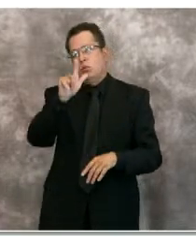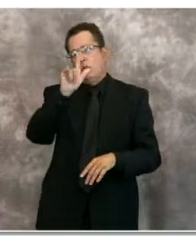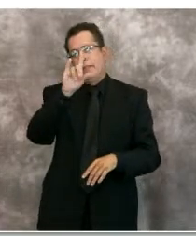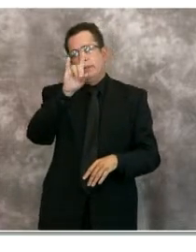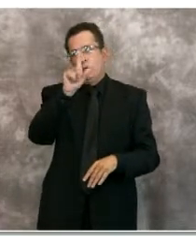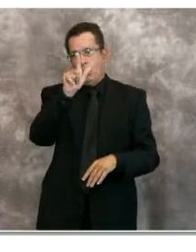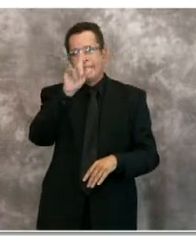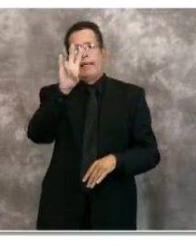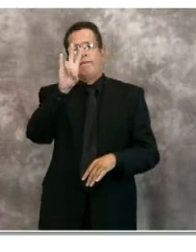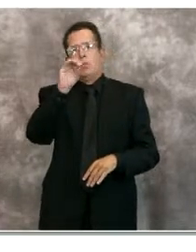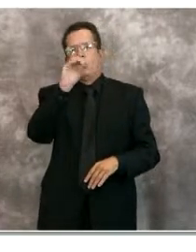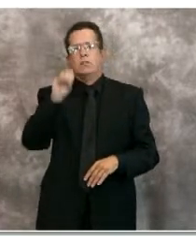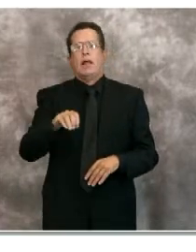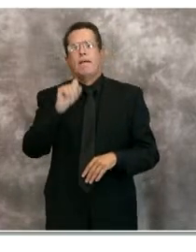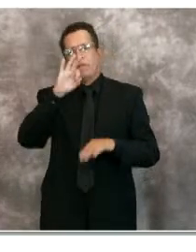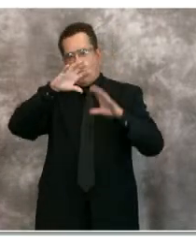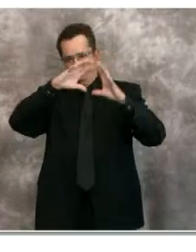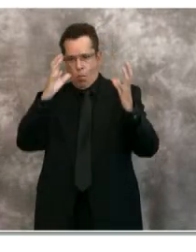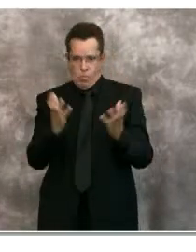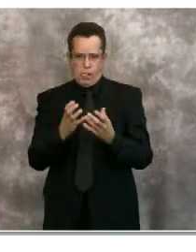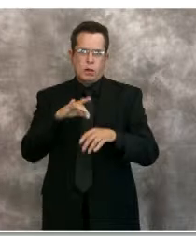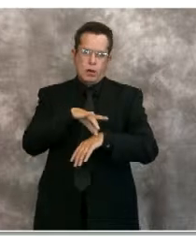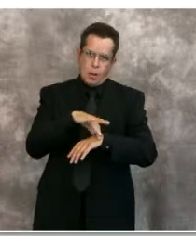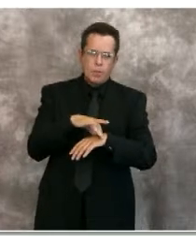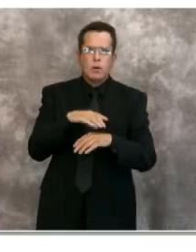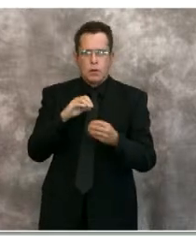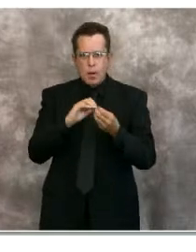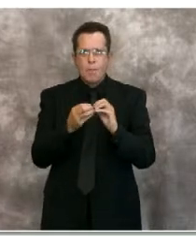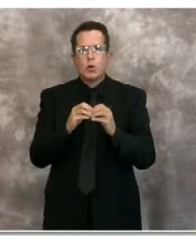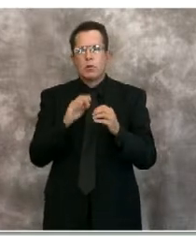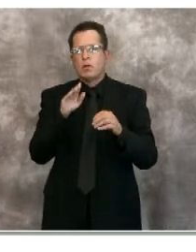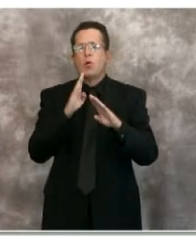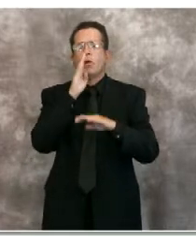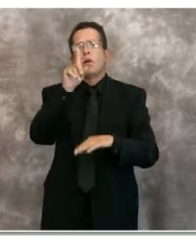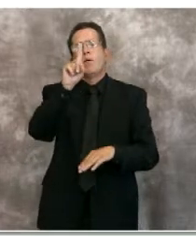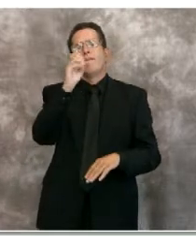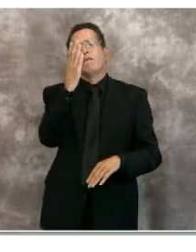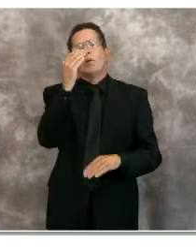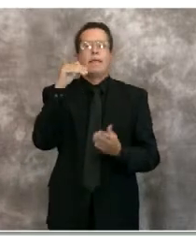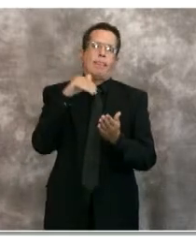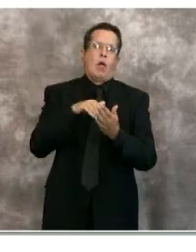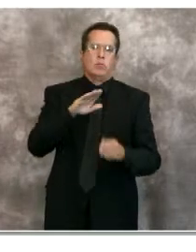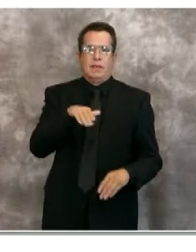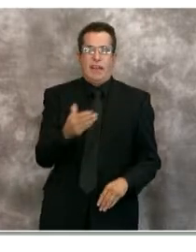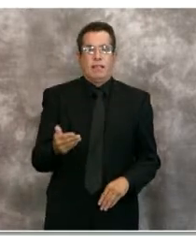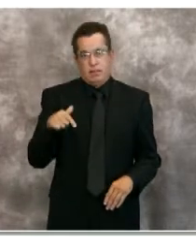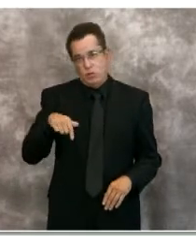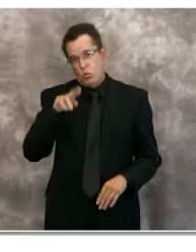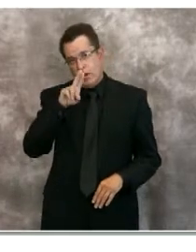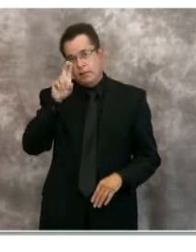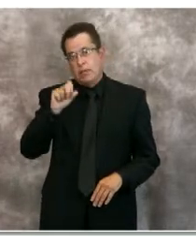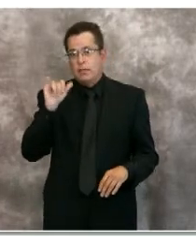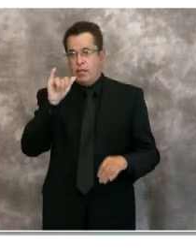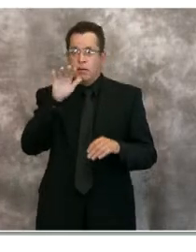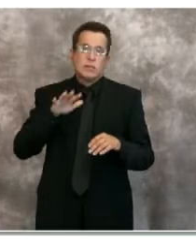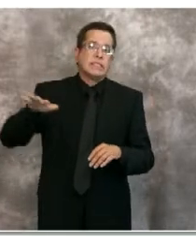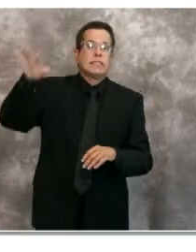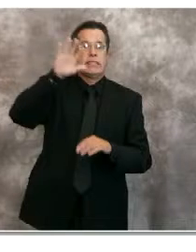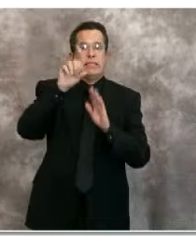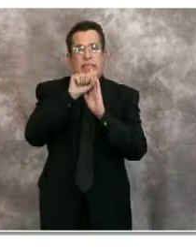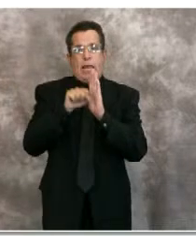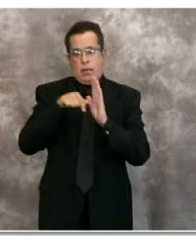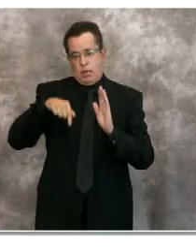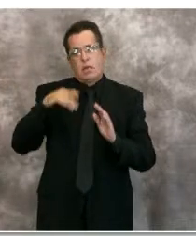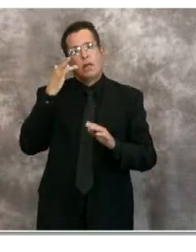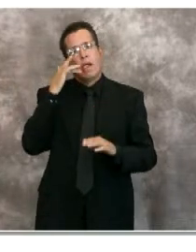27% of the global number and includes over 114,000 deaths. Statewide, California is reporting almost